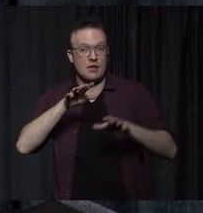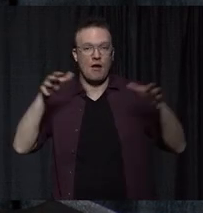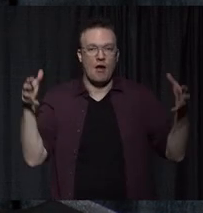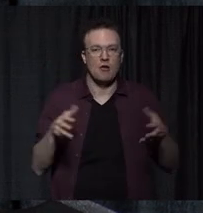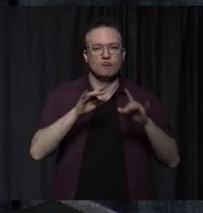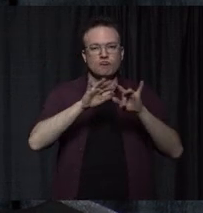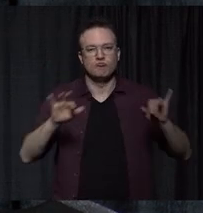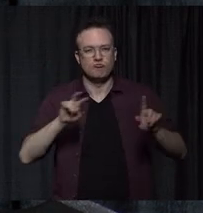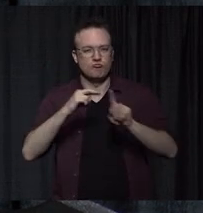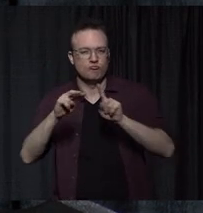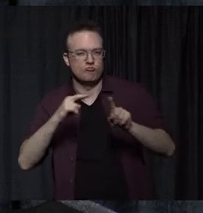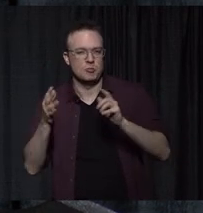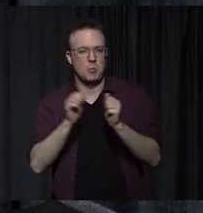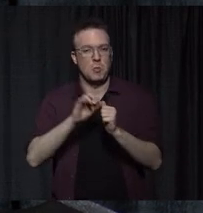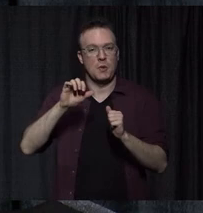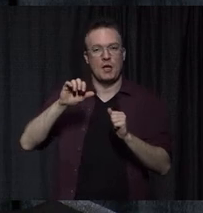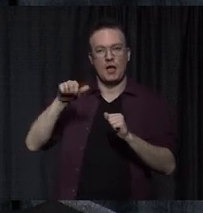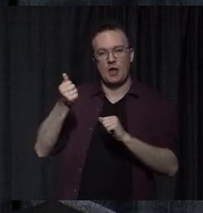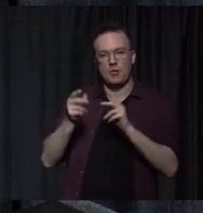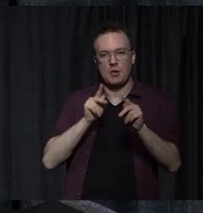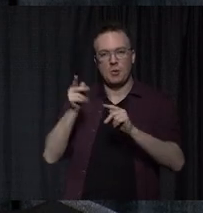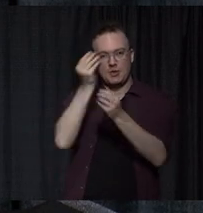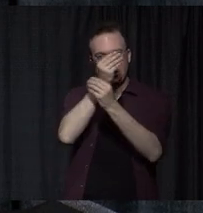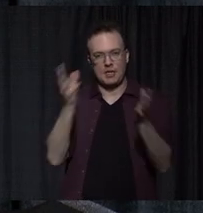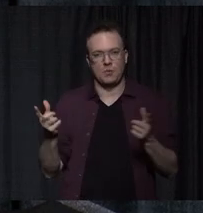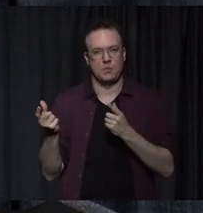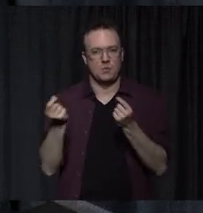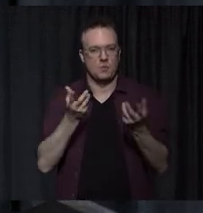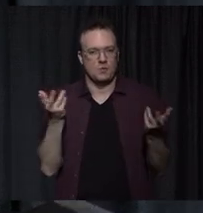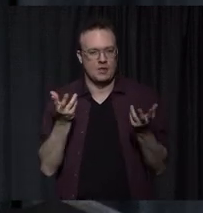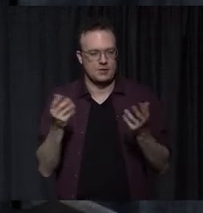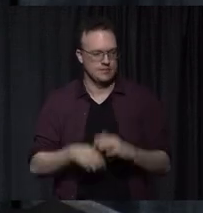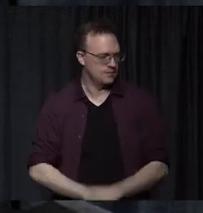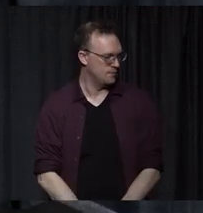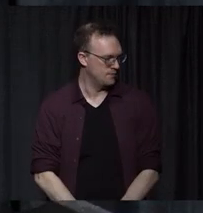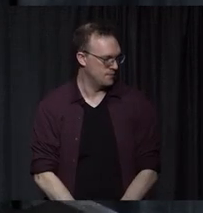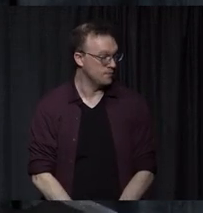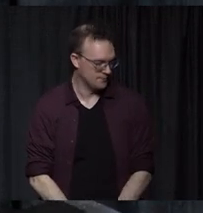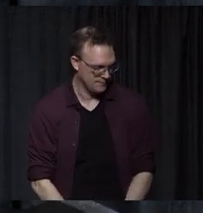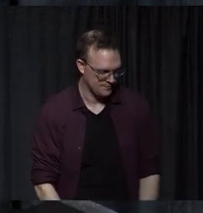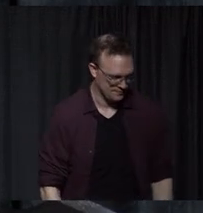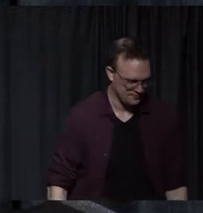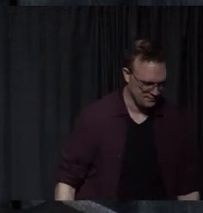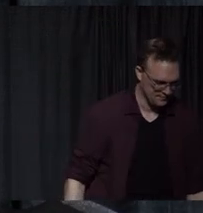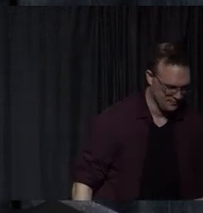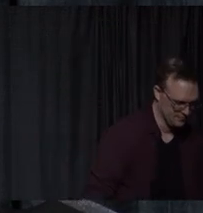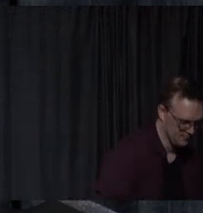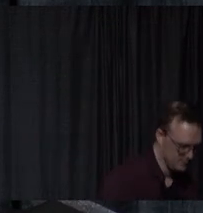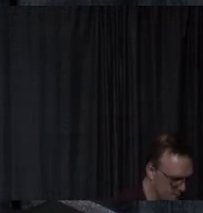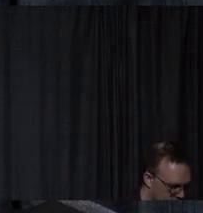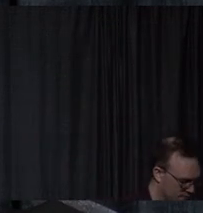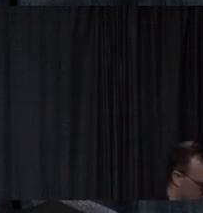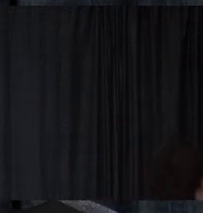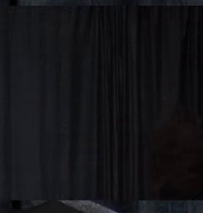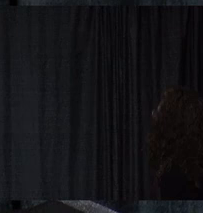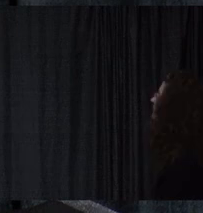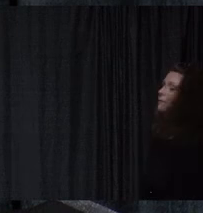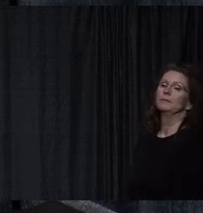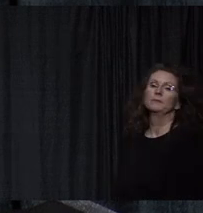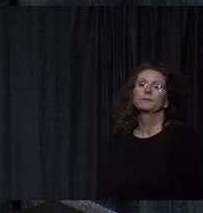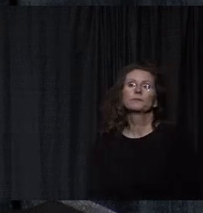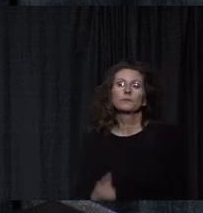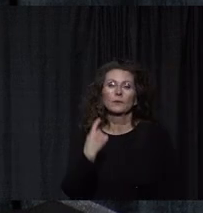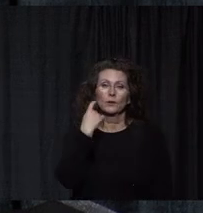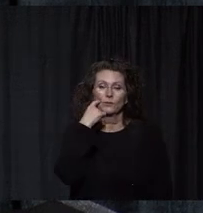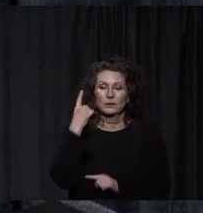perspectives than telling others what to do. In recent years, more inclusive leadership styles are